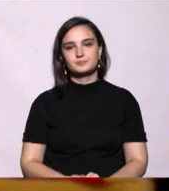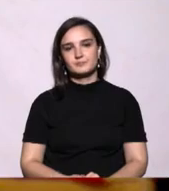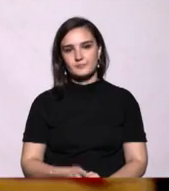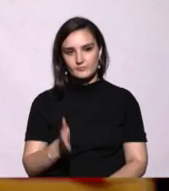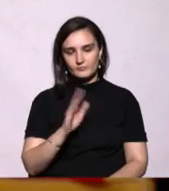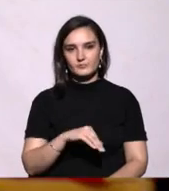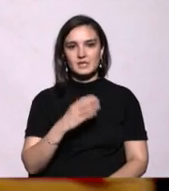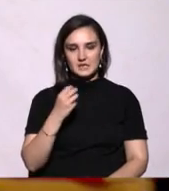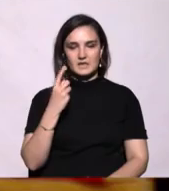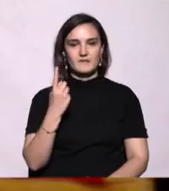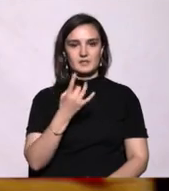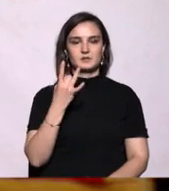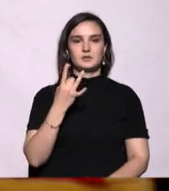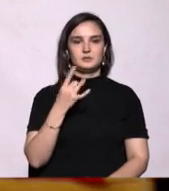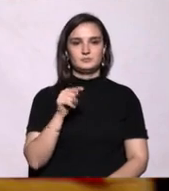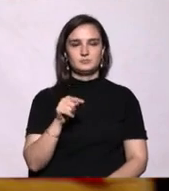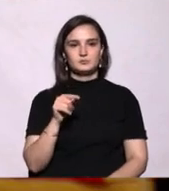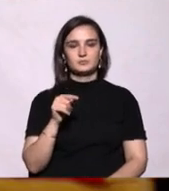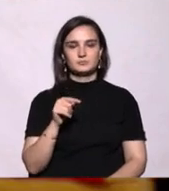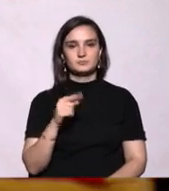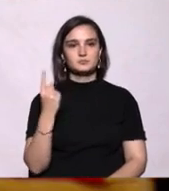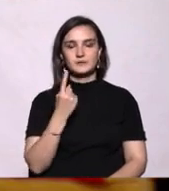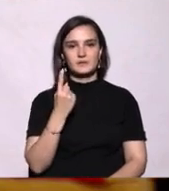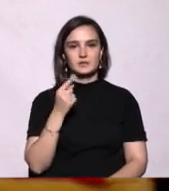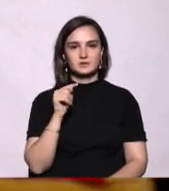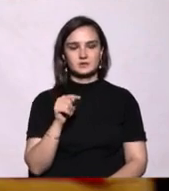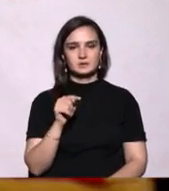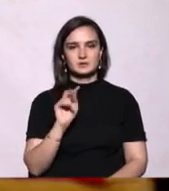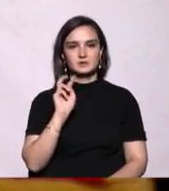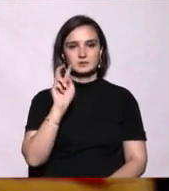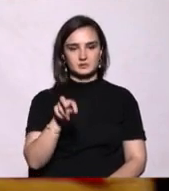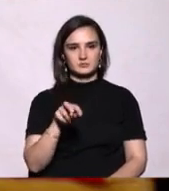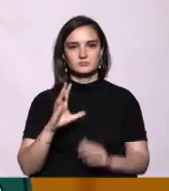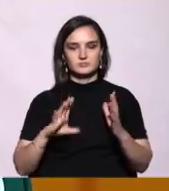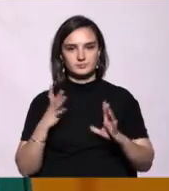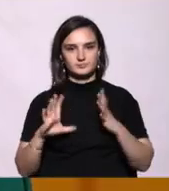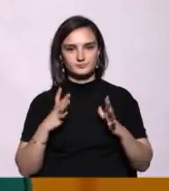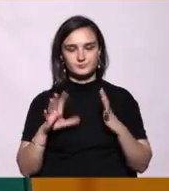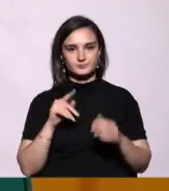them one more time. So, firstly, it's go to the gym.